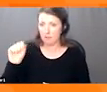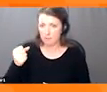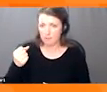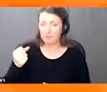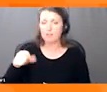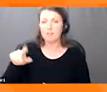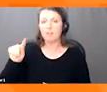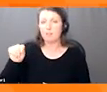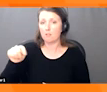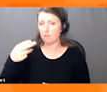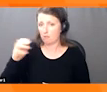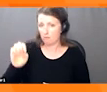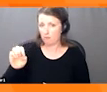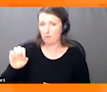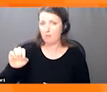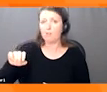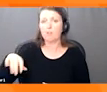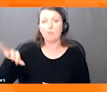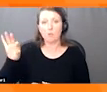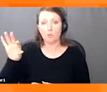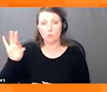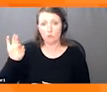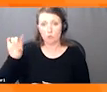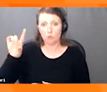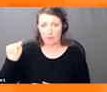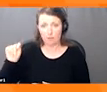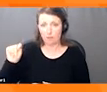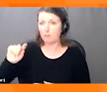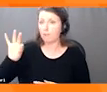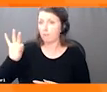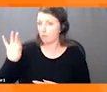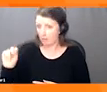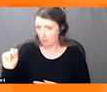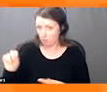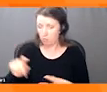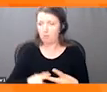peoples, on whose traditional territory we are meeting.